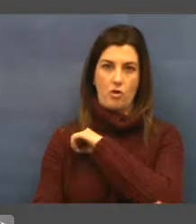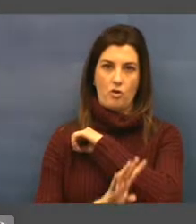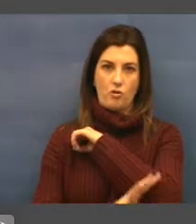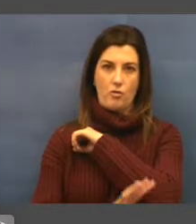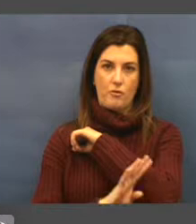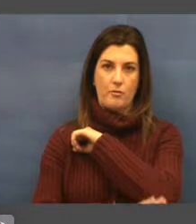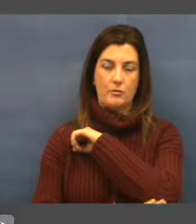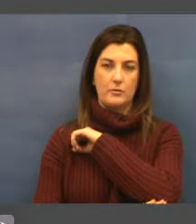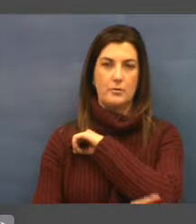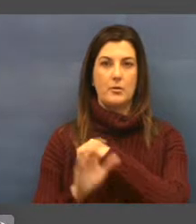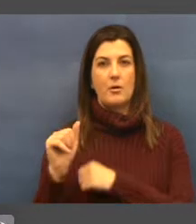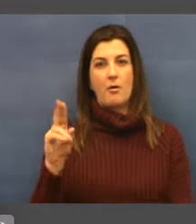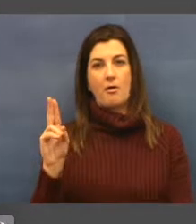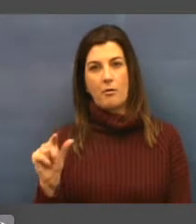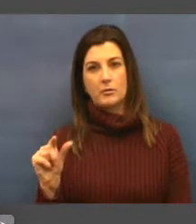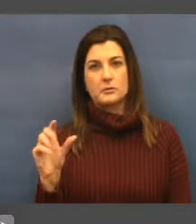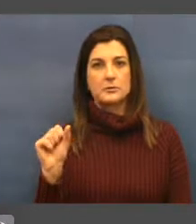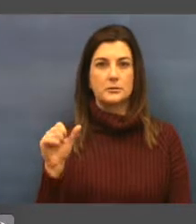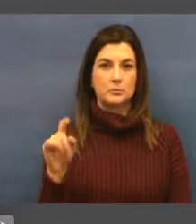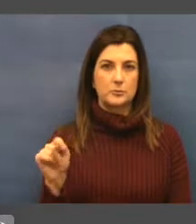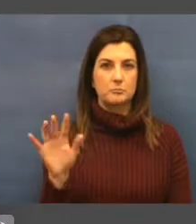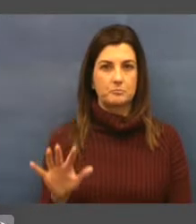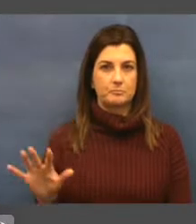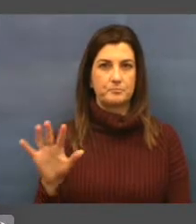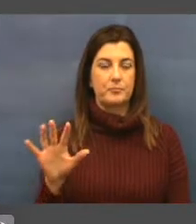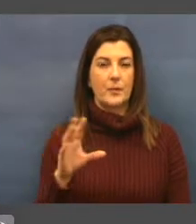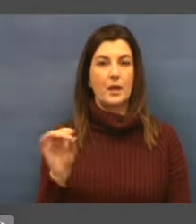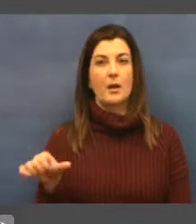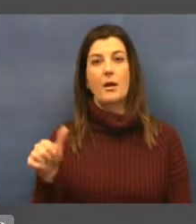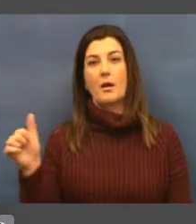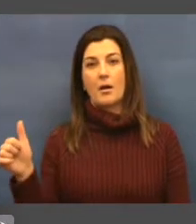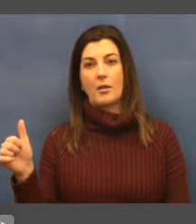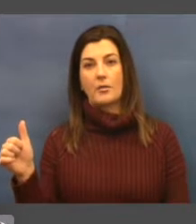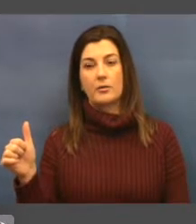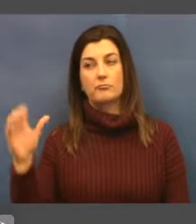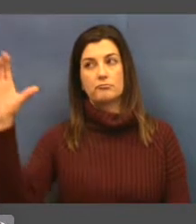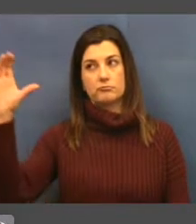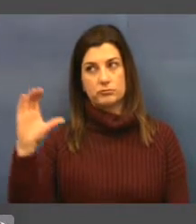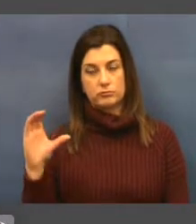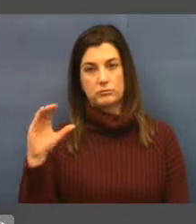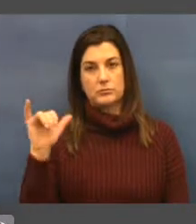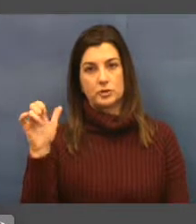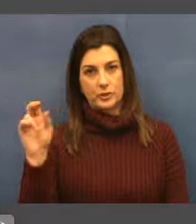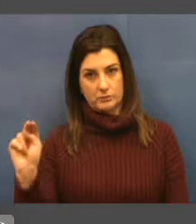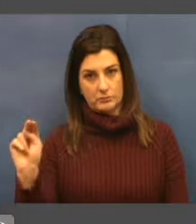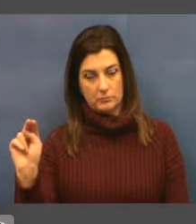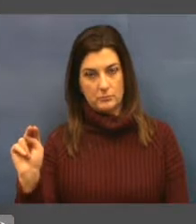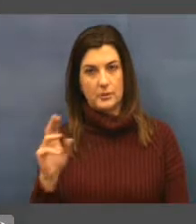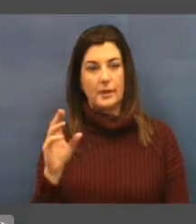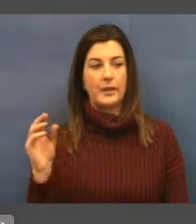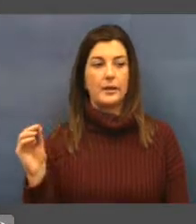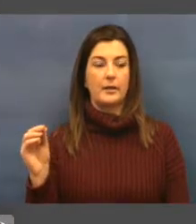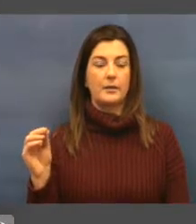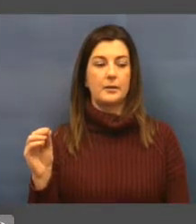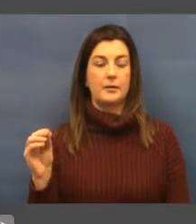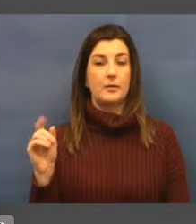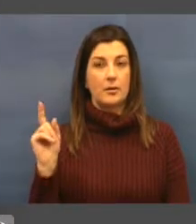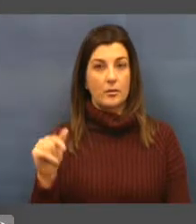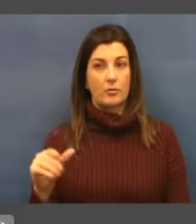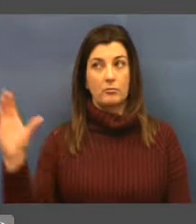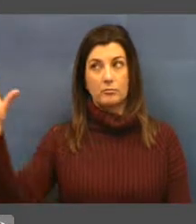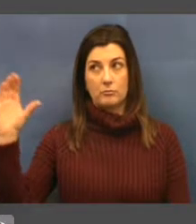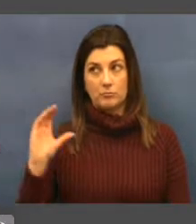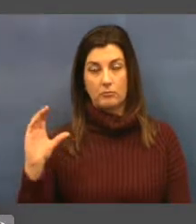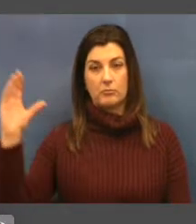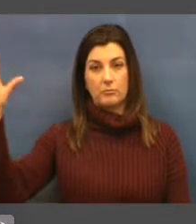in August, September, for instance, and then you get another big chunk in January. And those